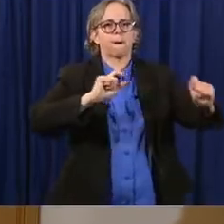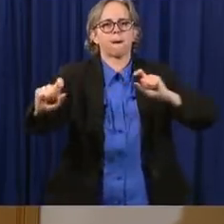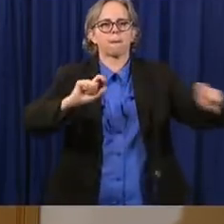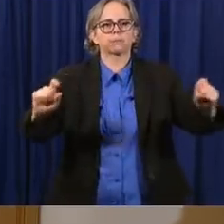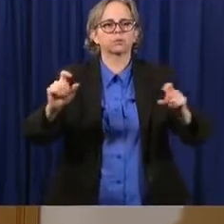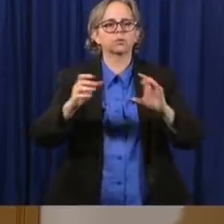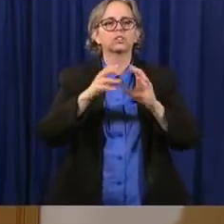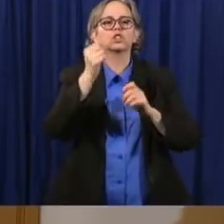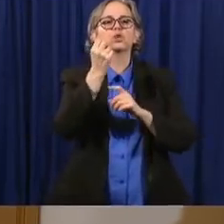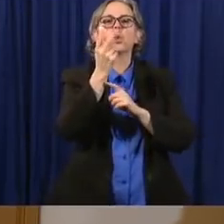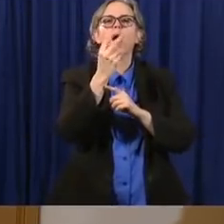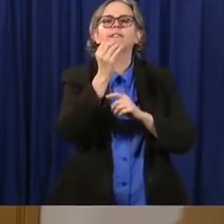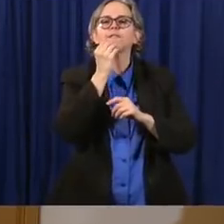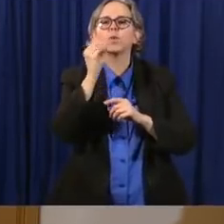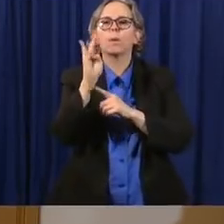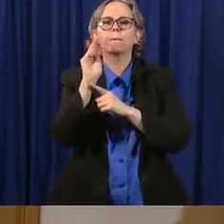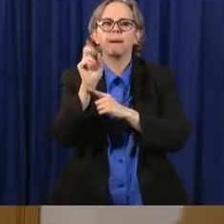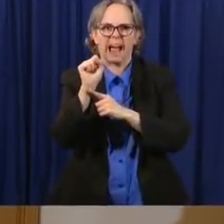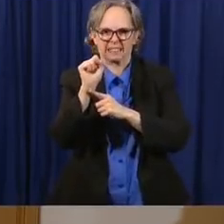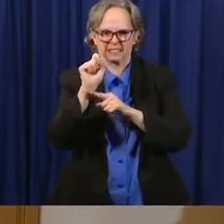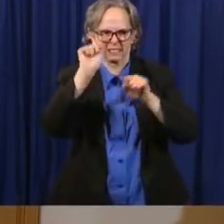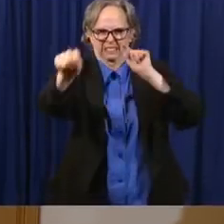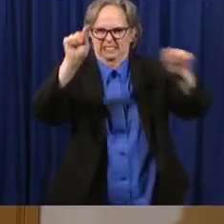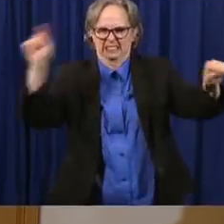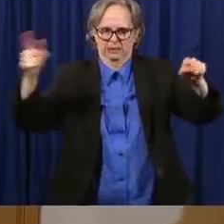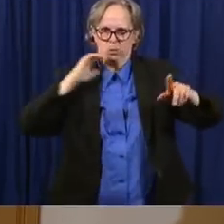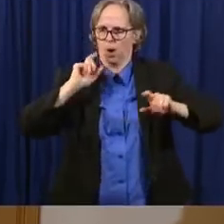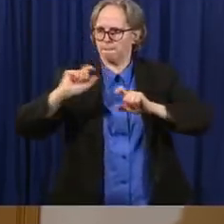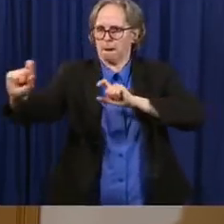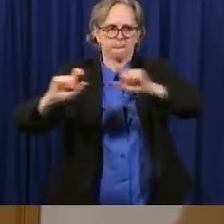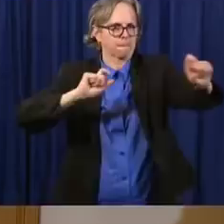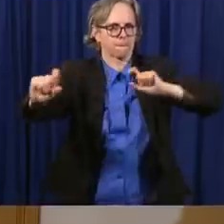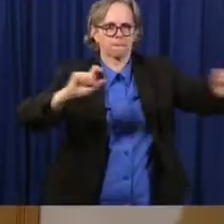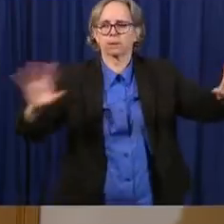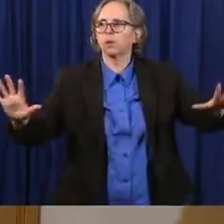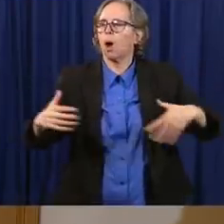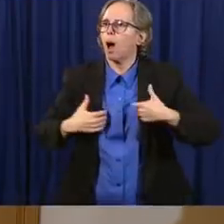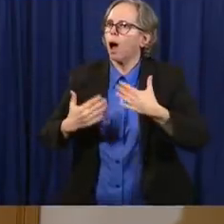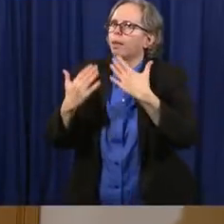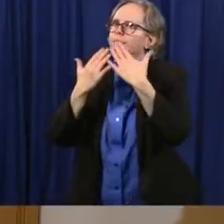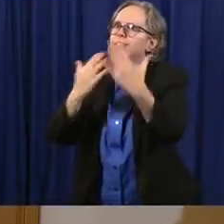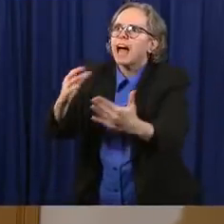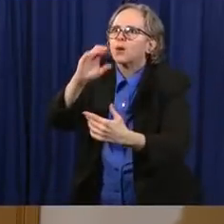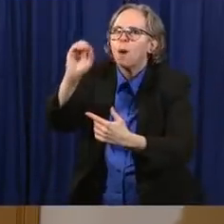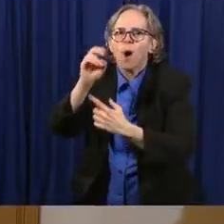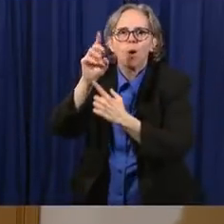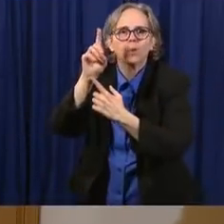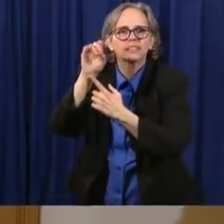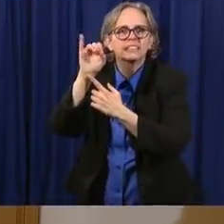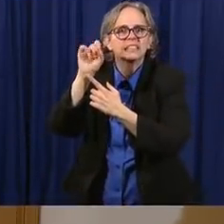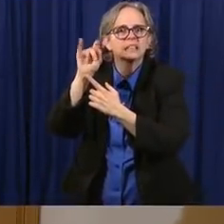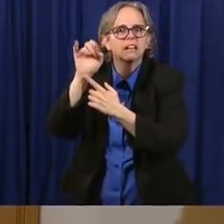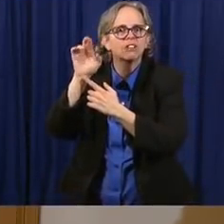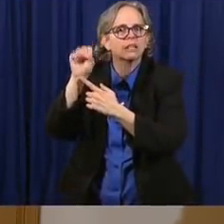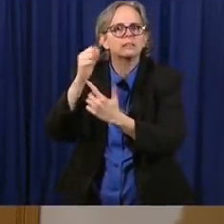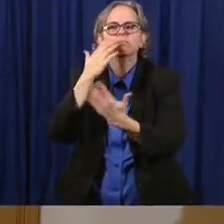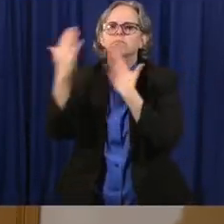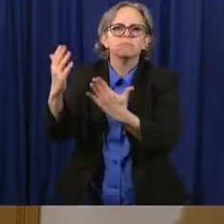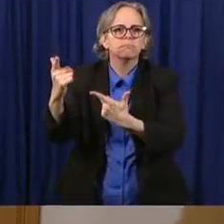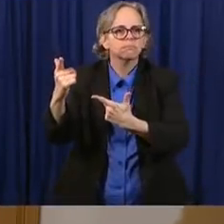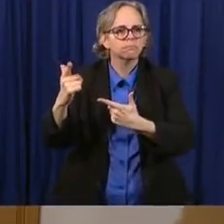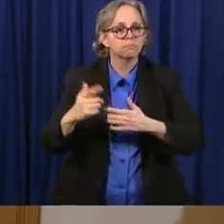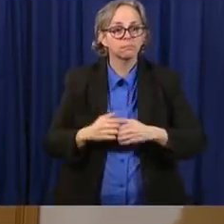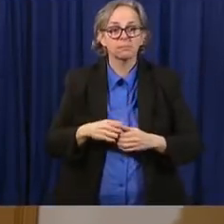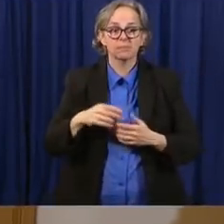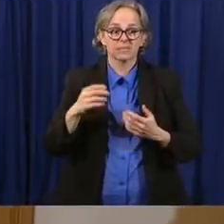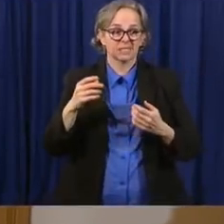coming months as they need it. So we thank them for that. I want to thank the distillers and Jobs